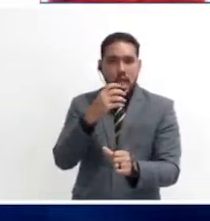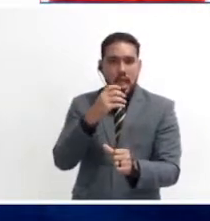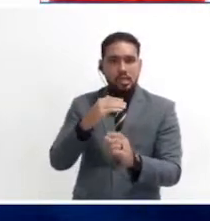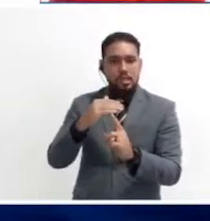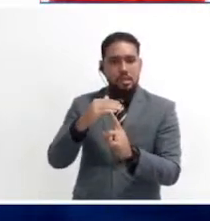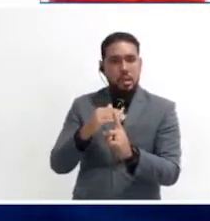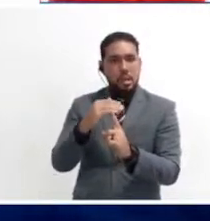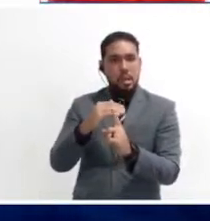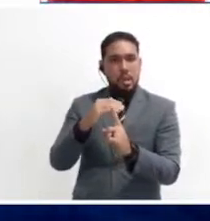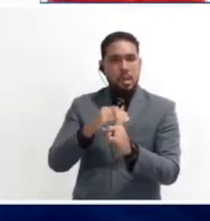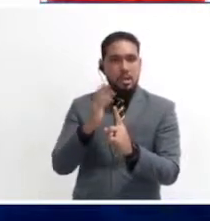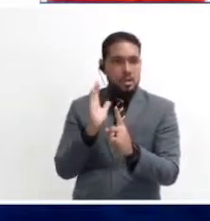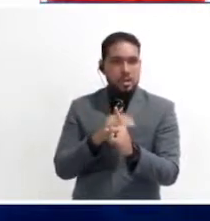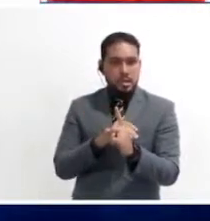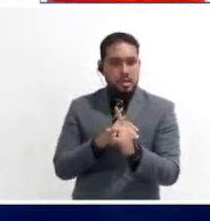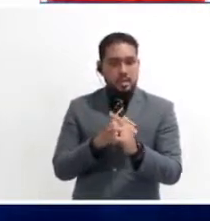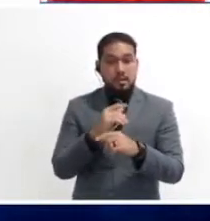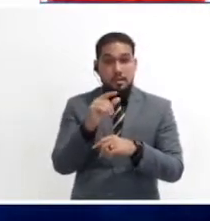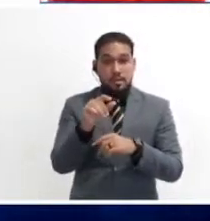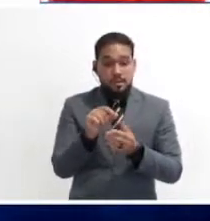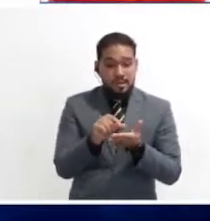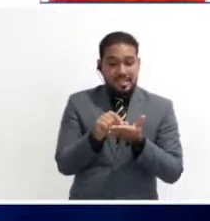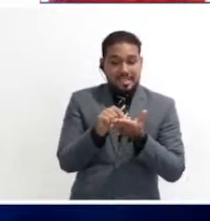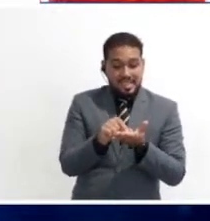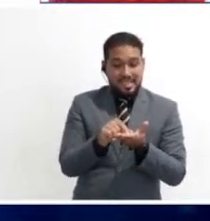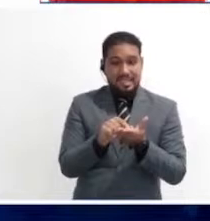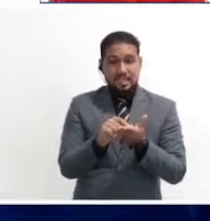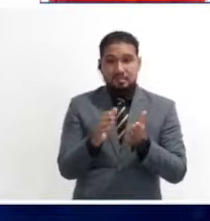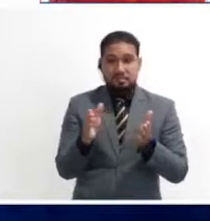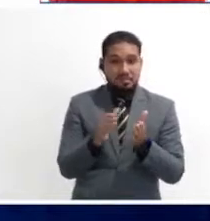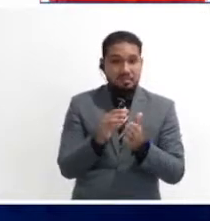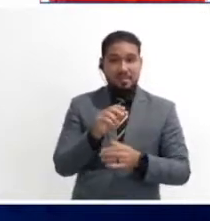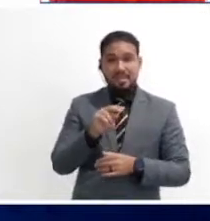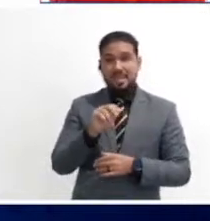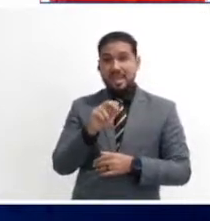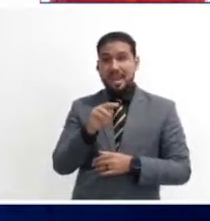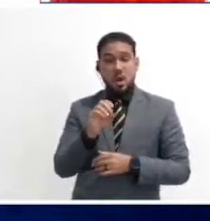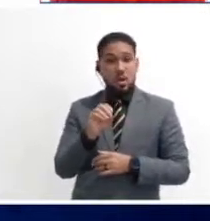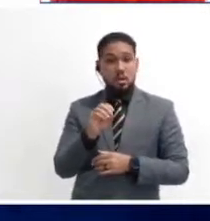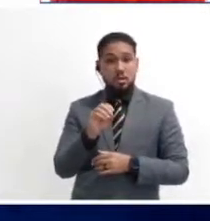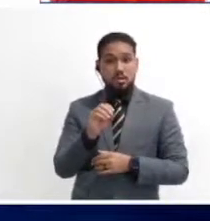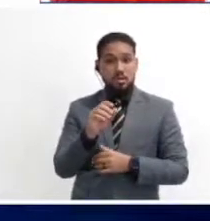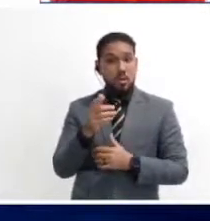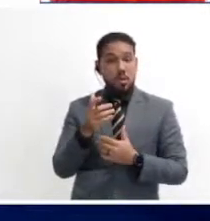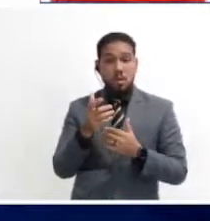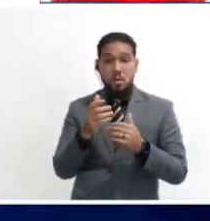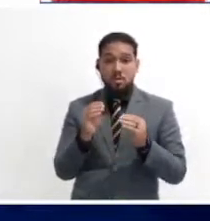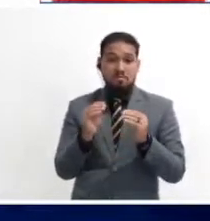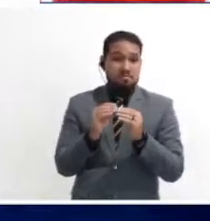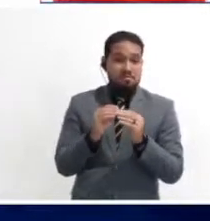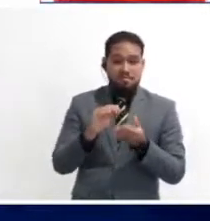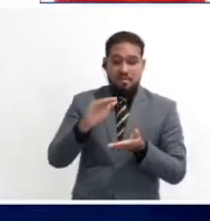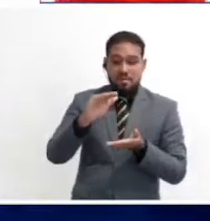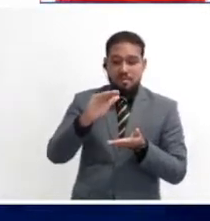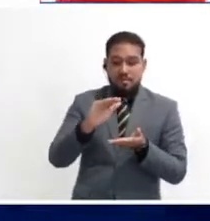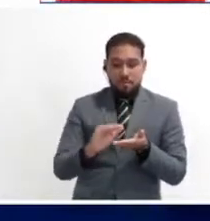nanometers, but something much more dense and fine that you could do in a laminate